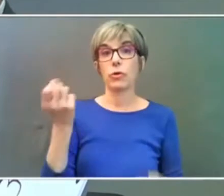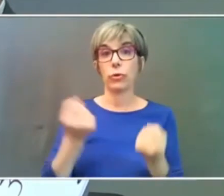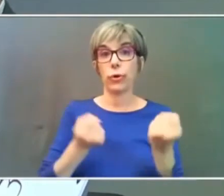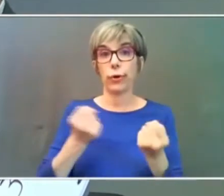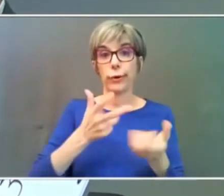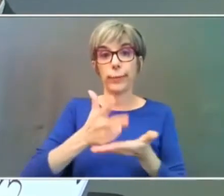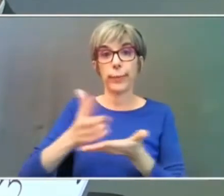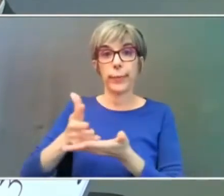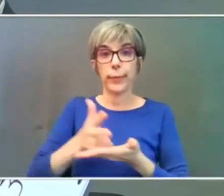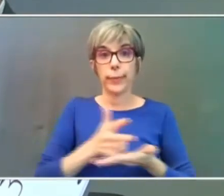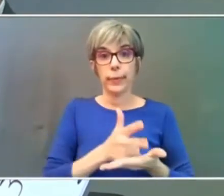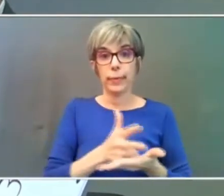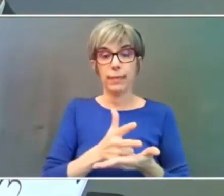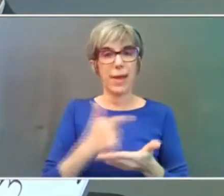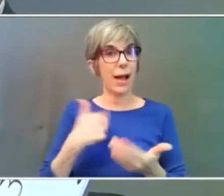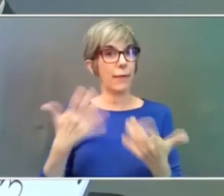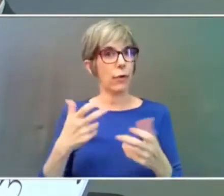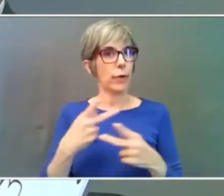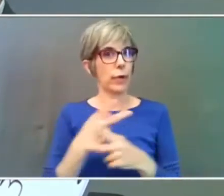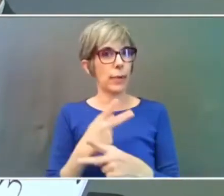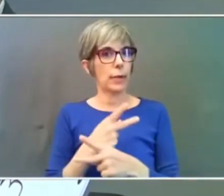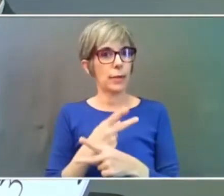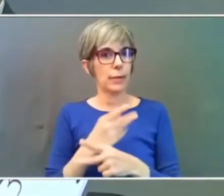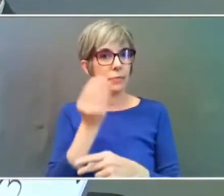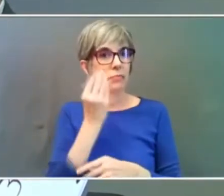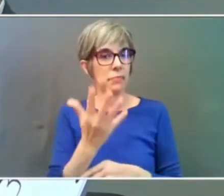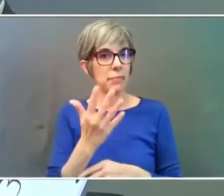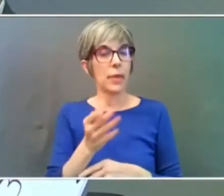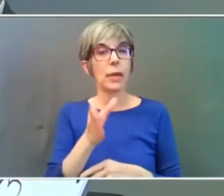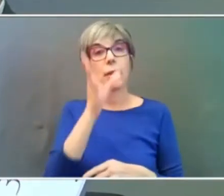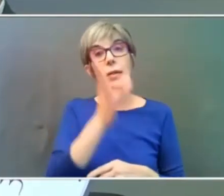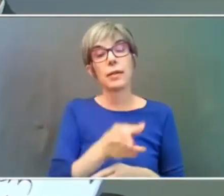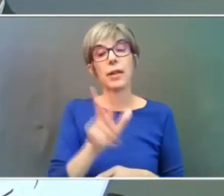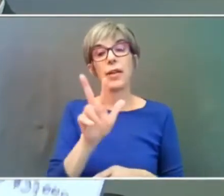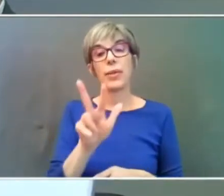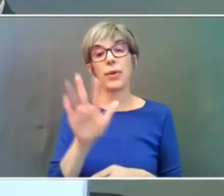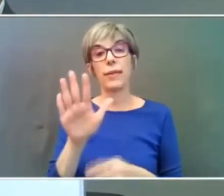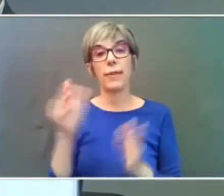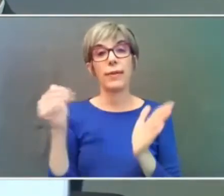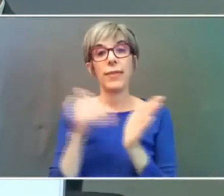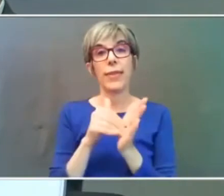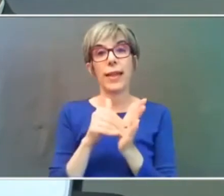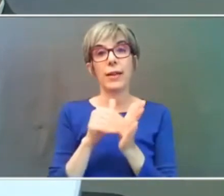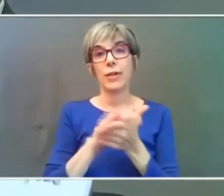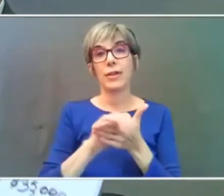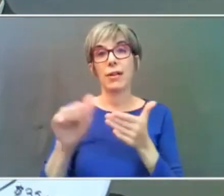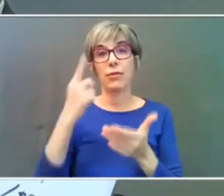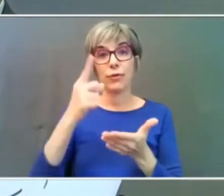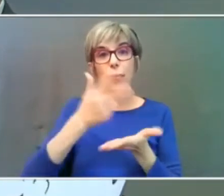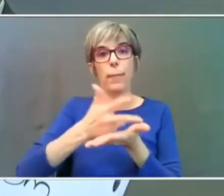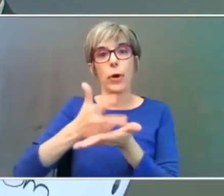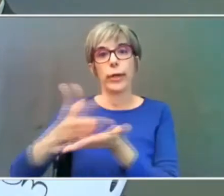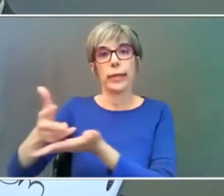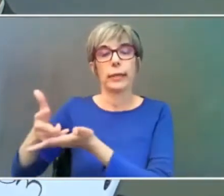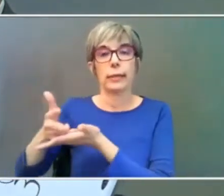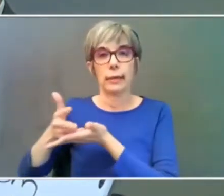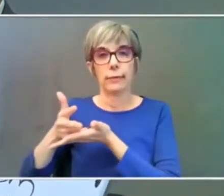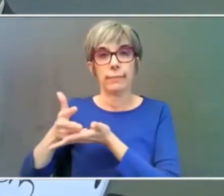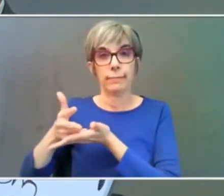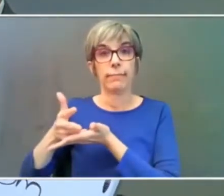I've done the math on this, just by the way. It's $35,000 per parking space.